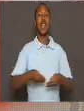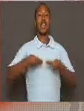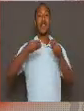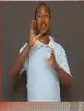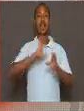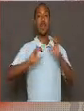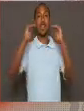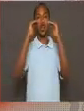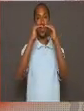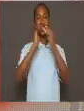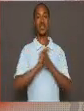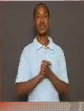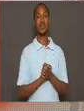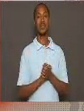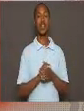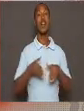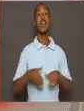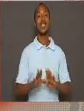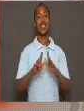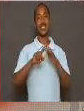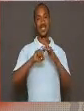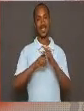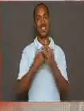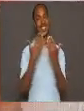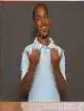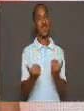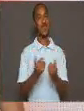equation. Let us get started.